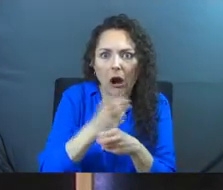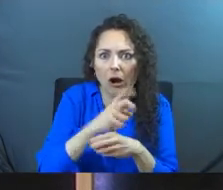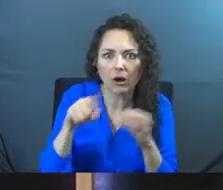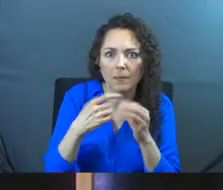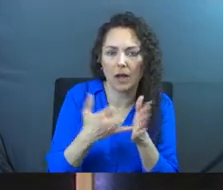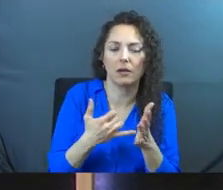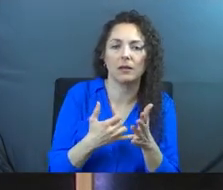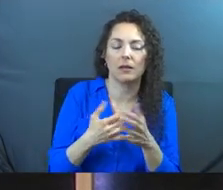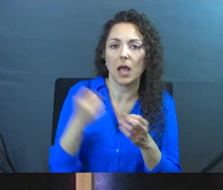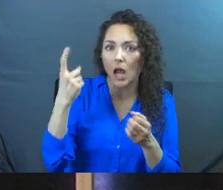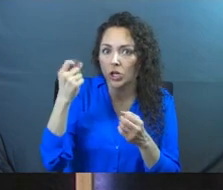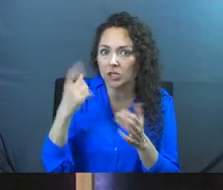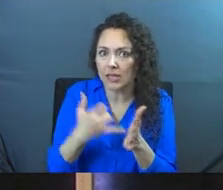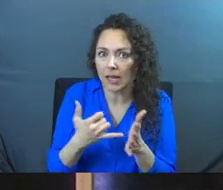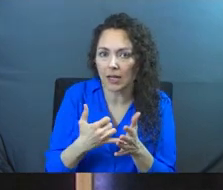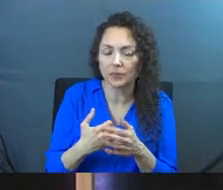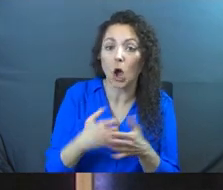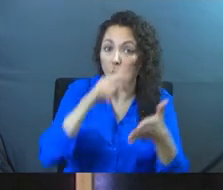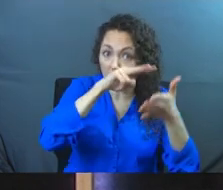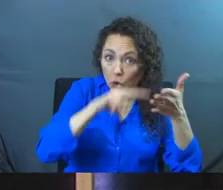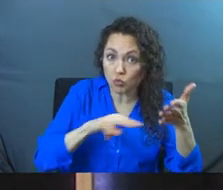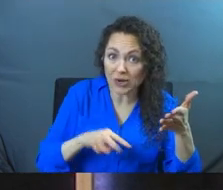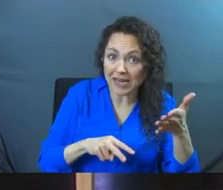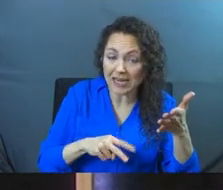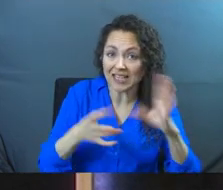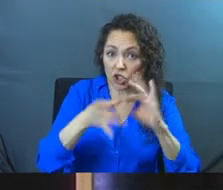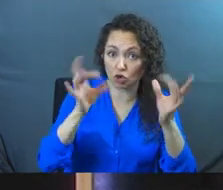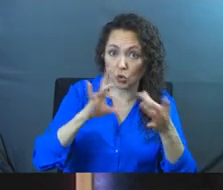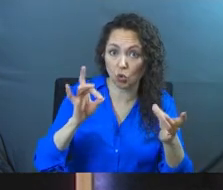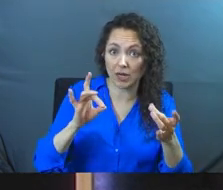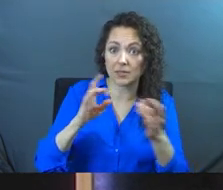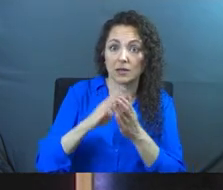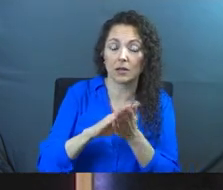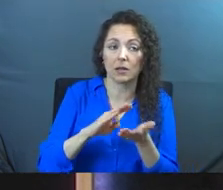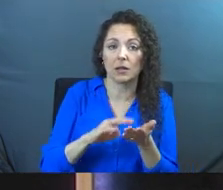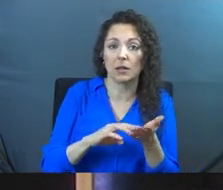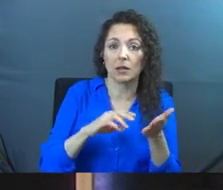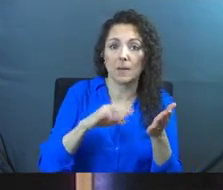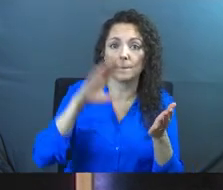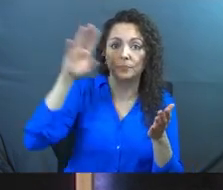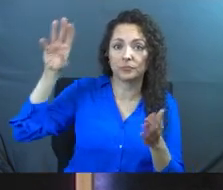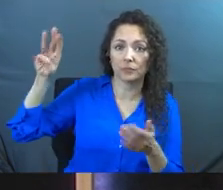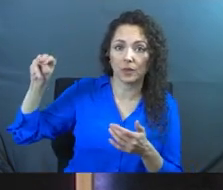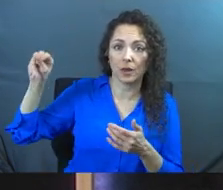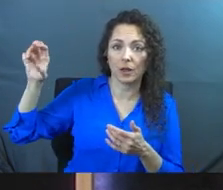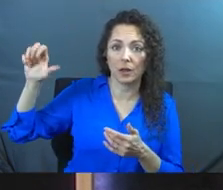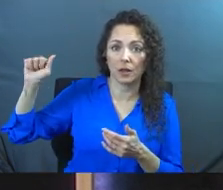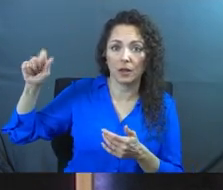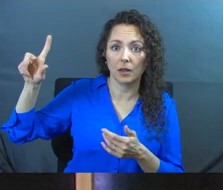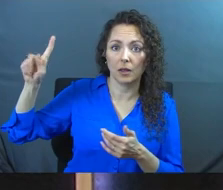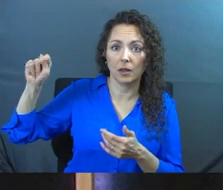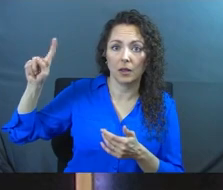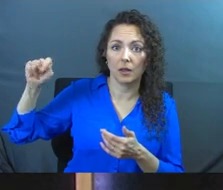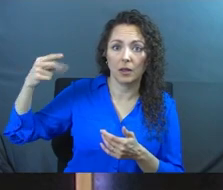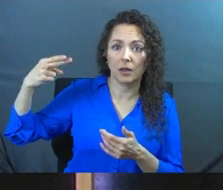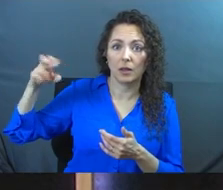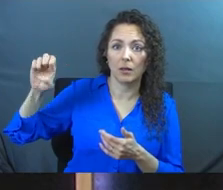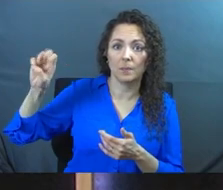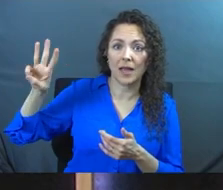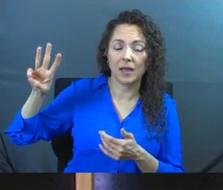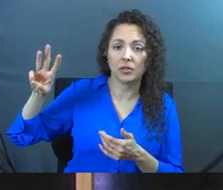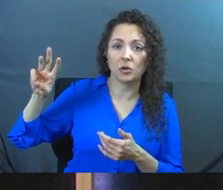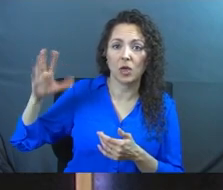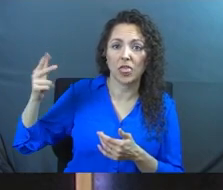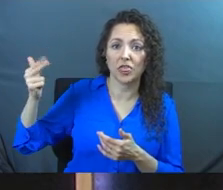So we're going to read now these two parables just sort of back to back. The first one, or they're both in Matthew chapter 13. We're going to start Matthew 13,